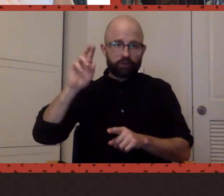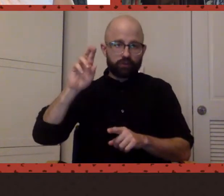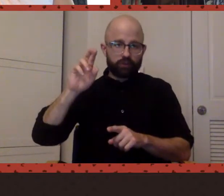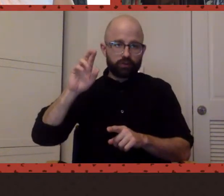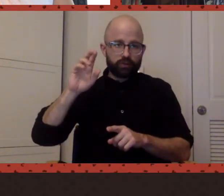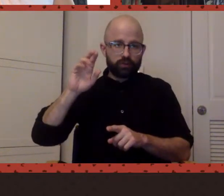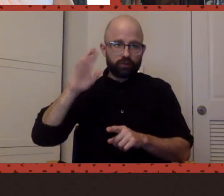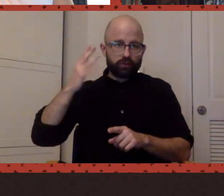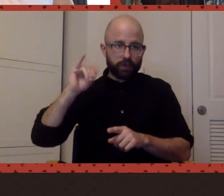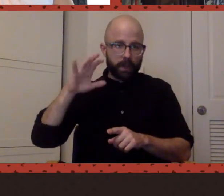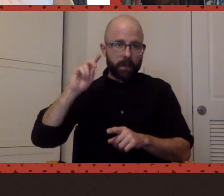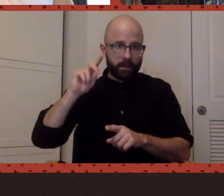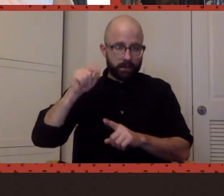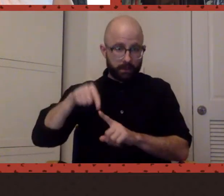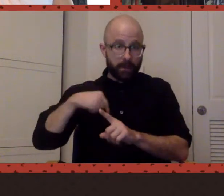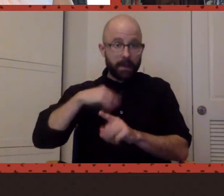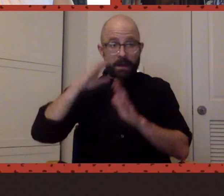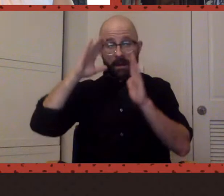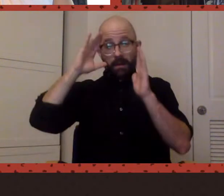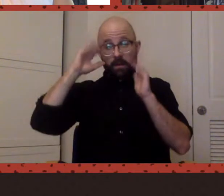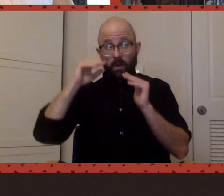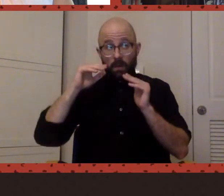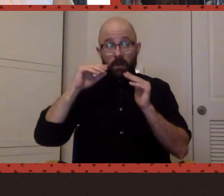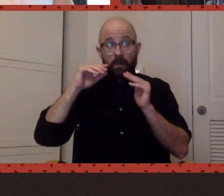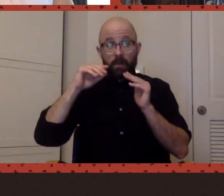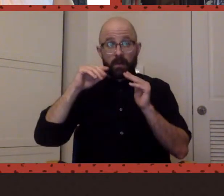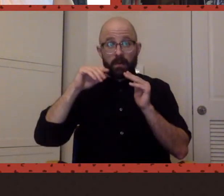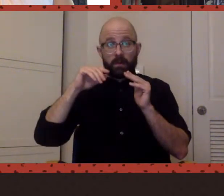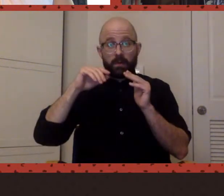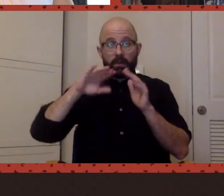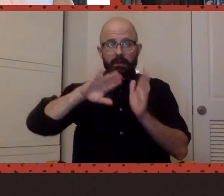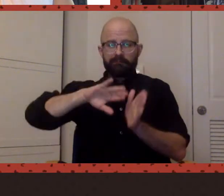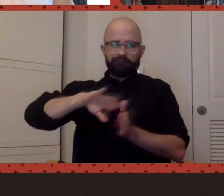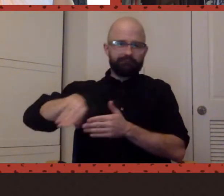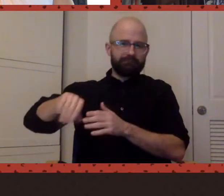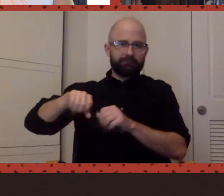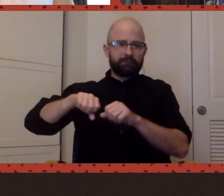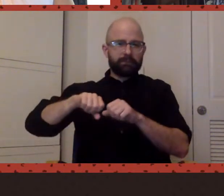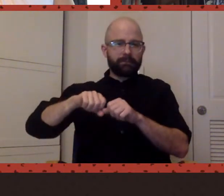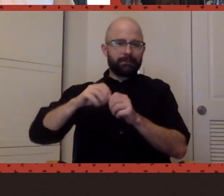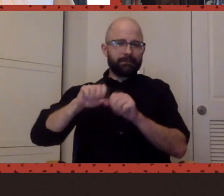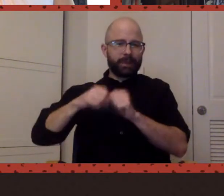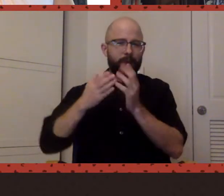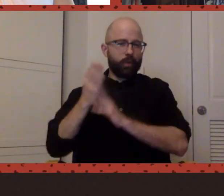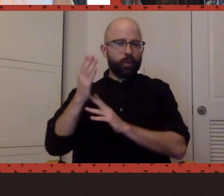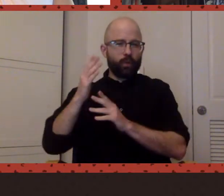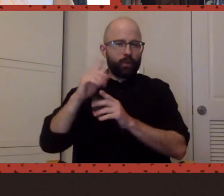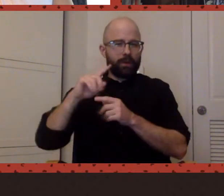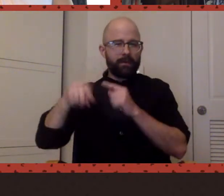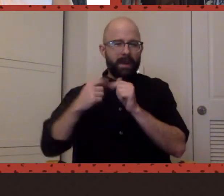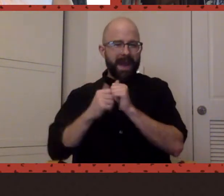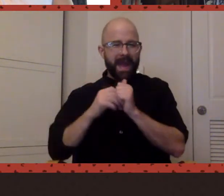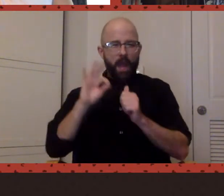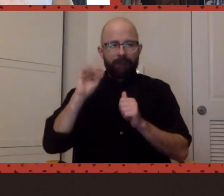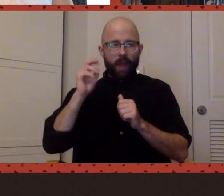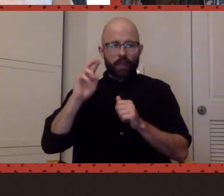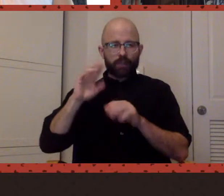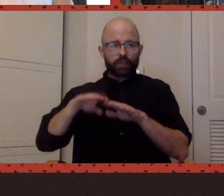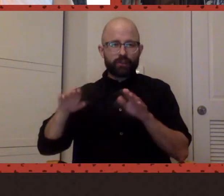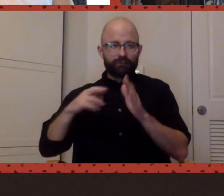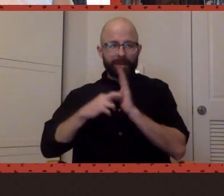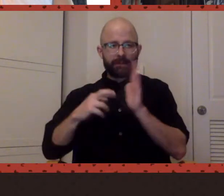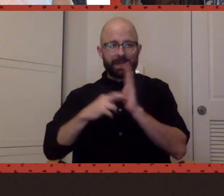that I hope broke through the stereotype of the way foster children are often represented